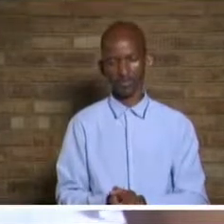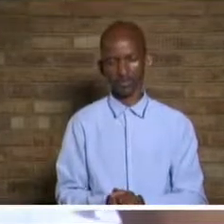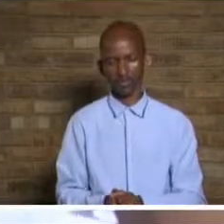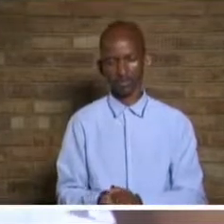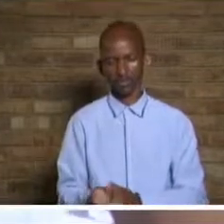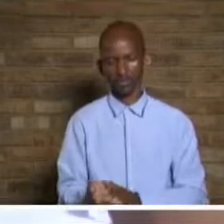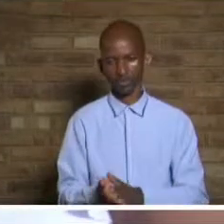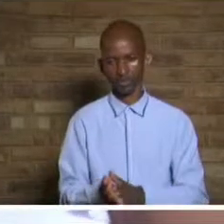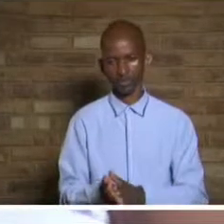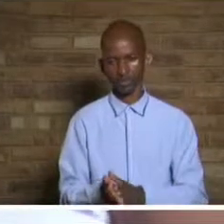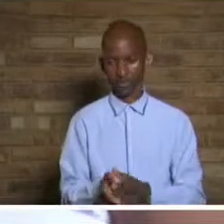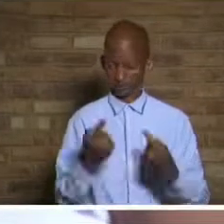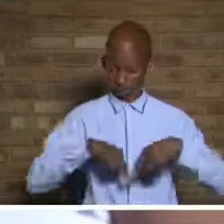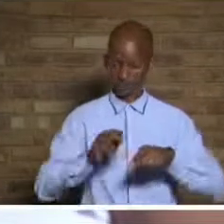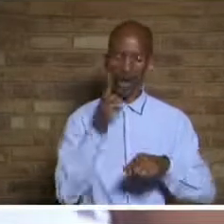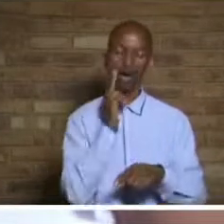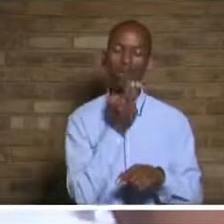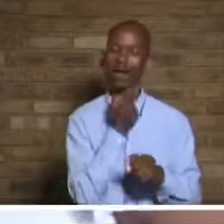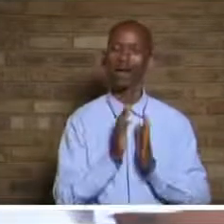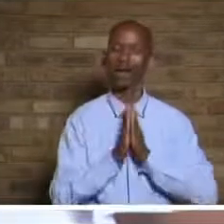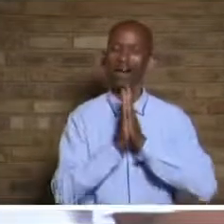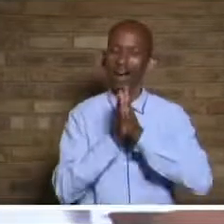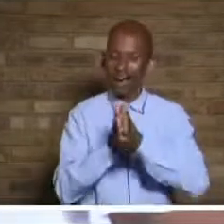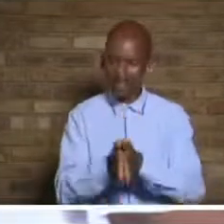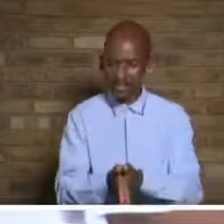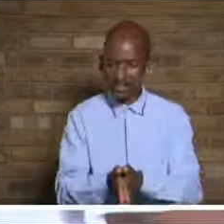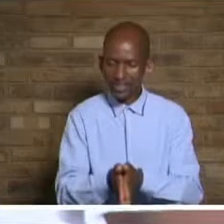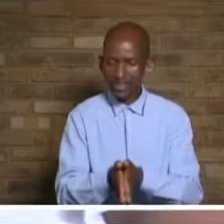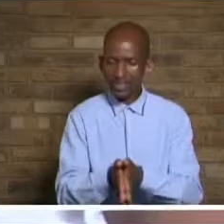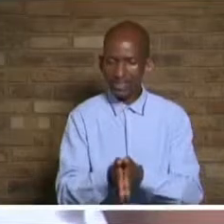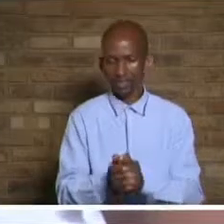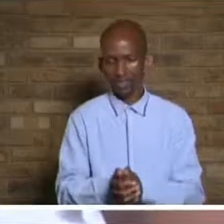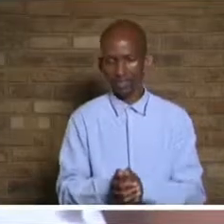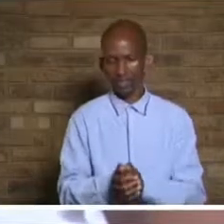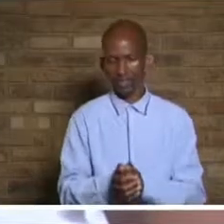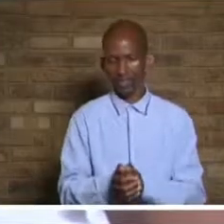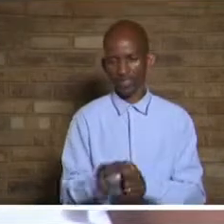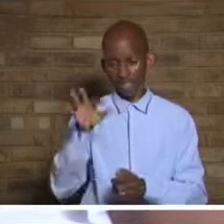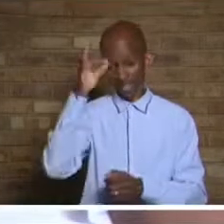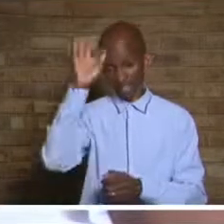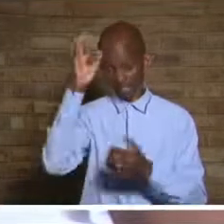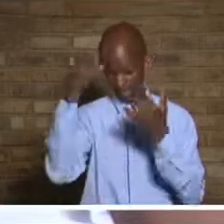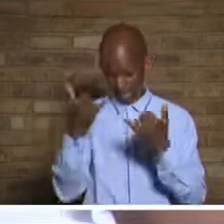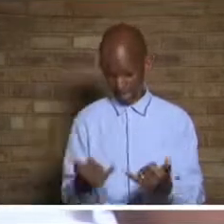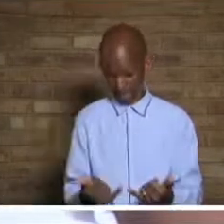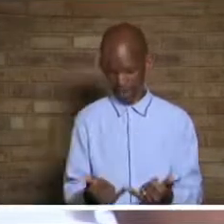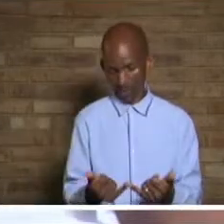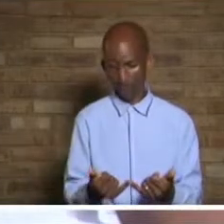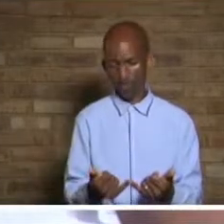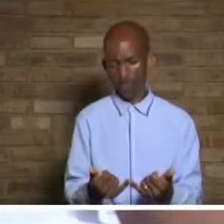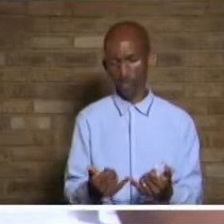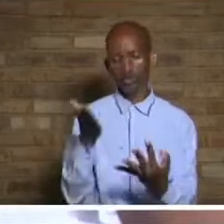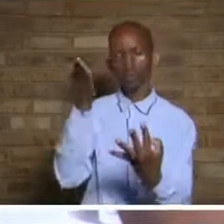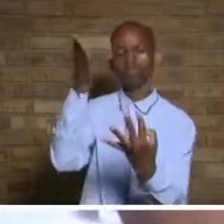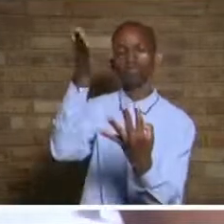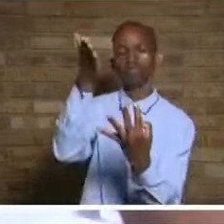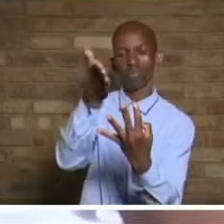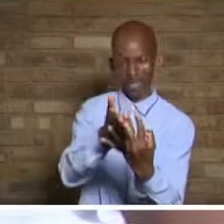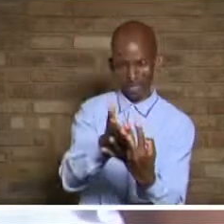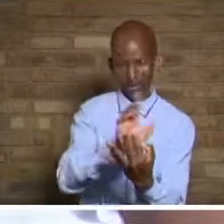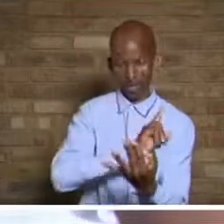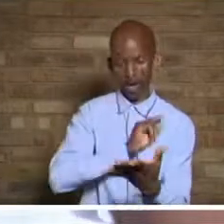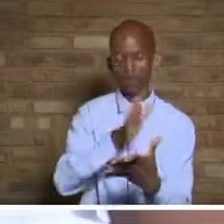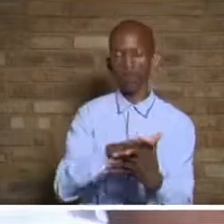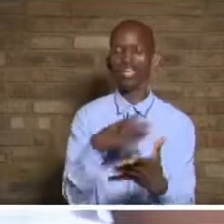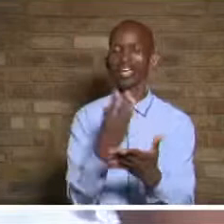mhlawumbe singasizakala. We humbly request the current government in charge to intervene so that we